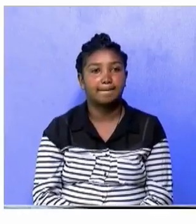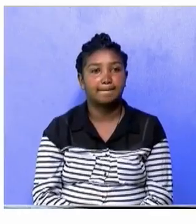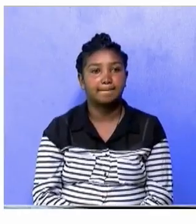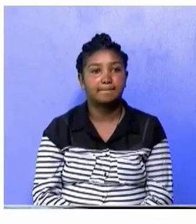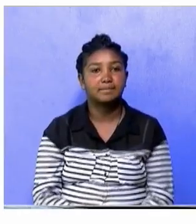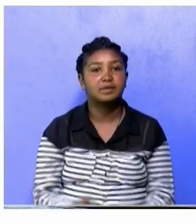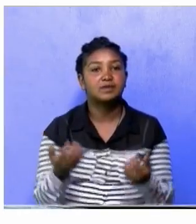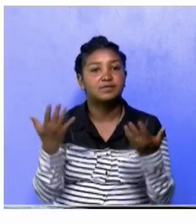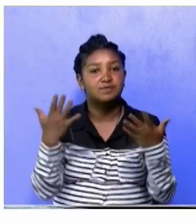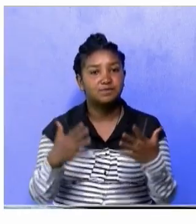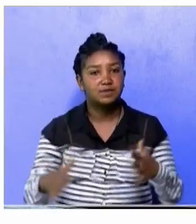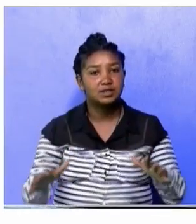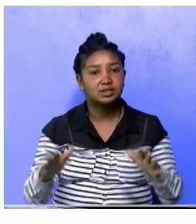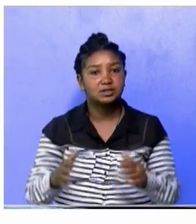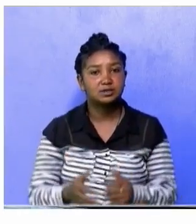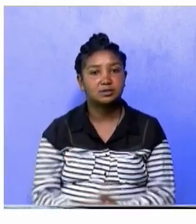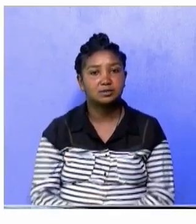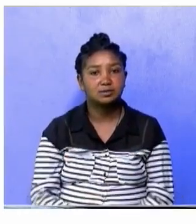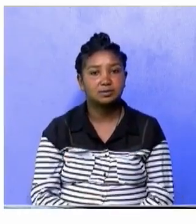finished